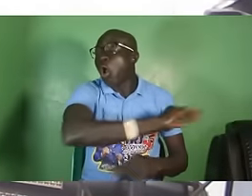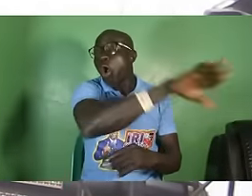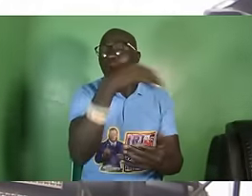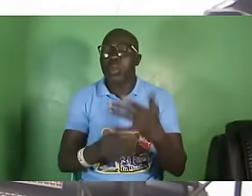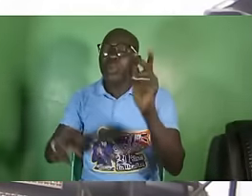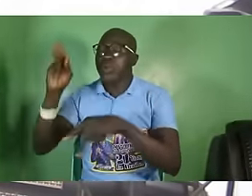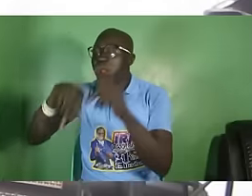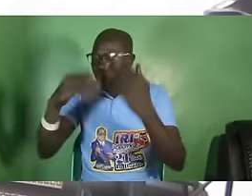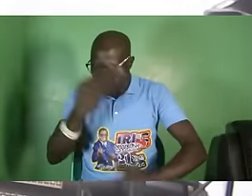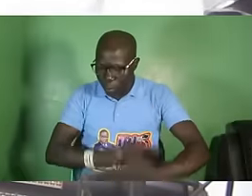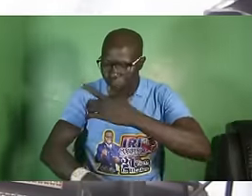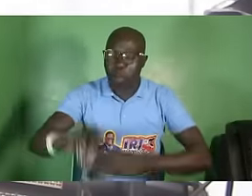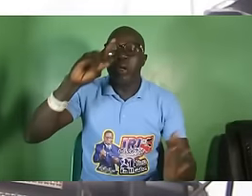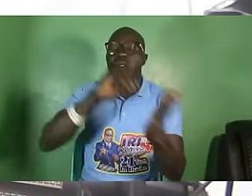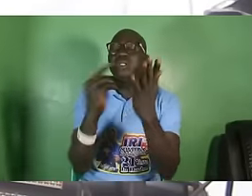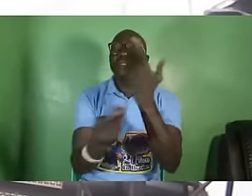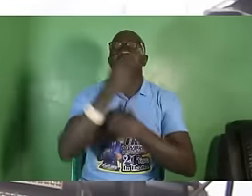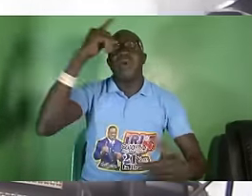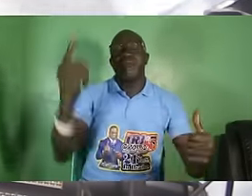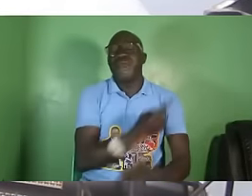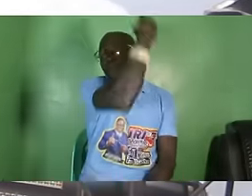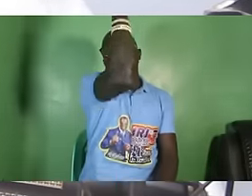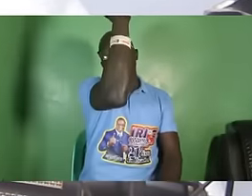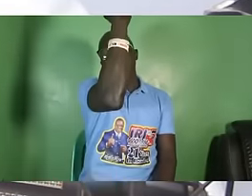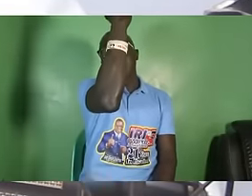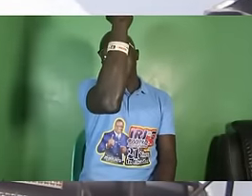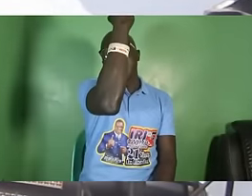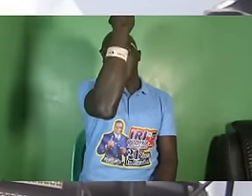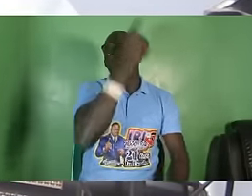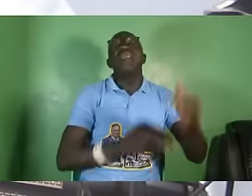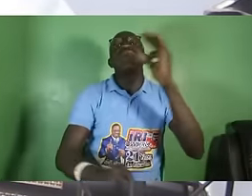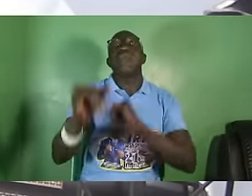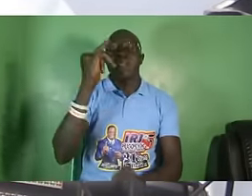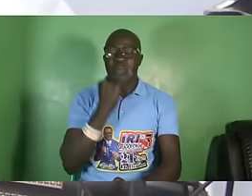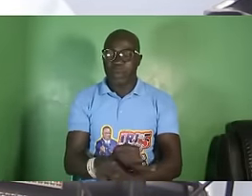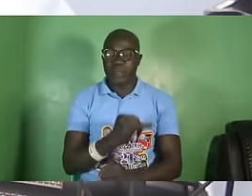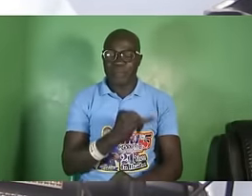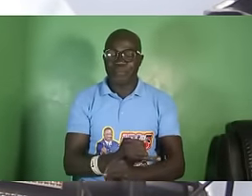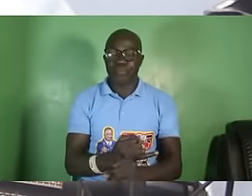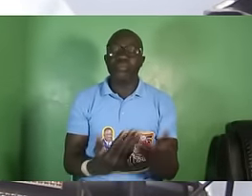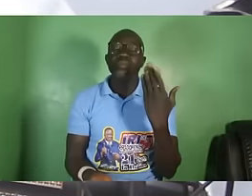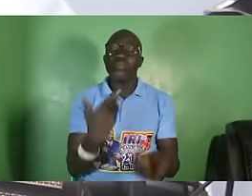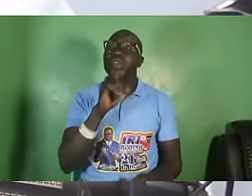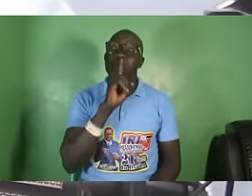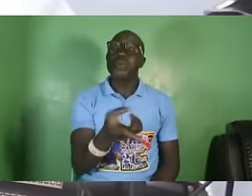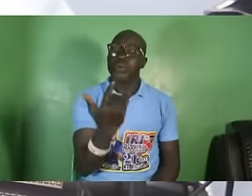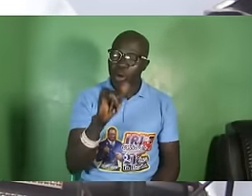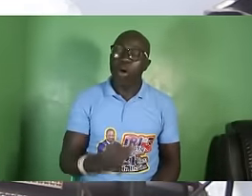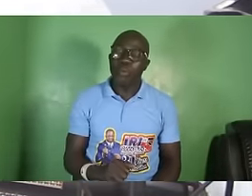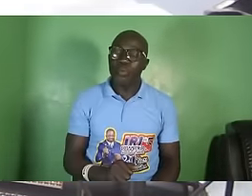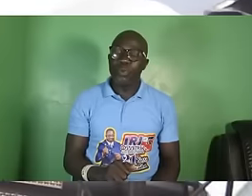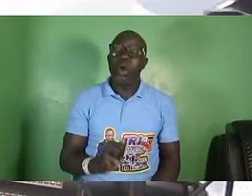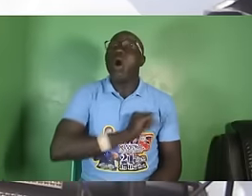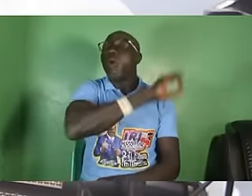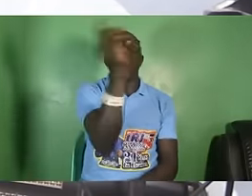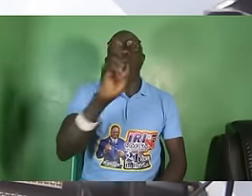advice you. All the people in December, what? Born in December 1st. How about one banner? If I need battle, make sure for you. Ha, we got you as you